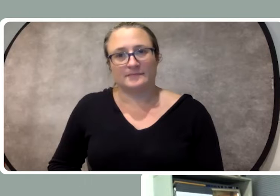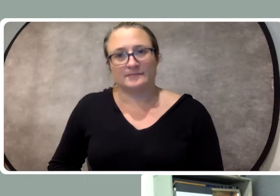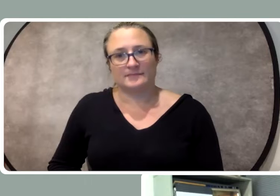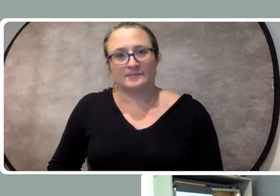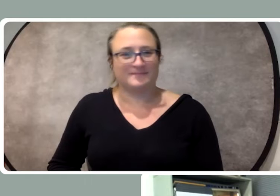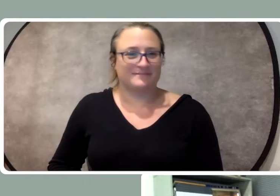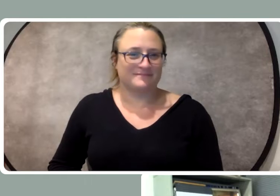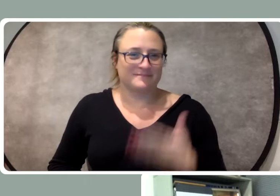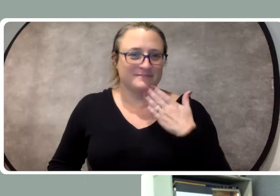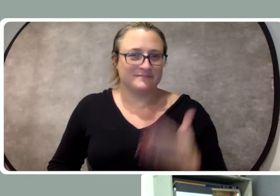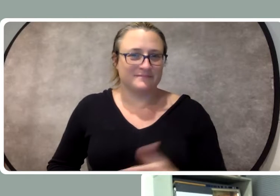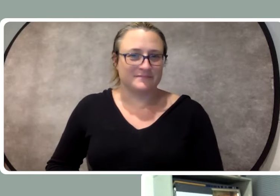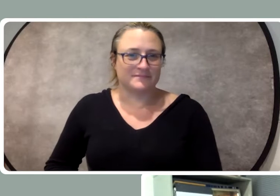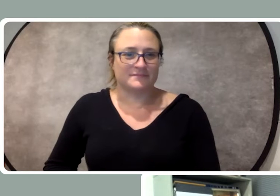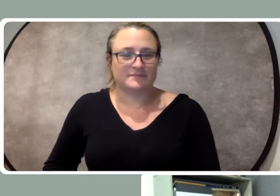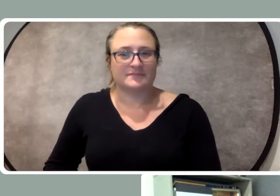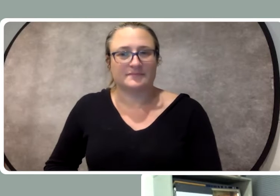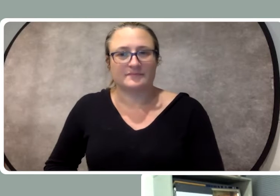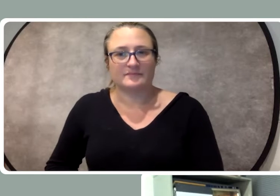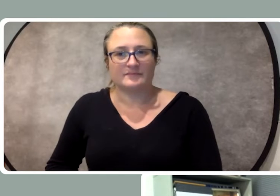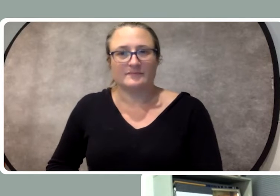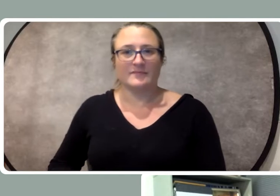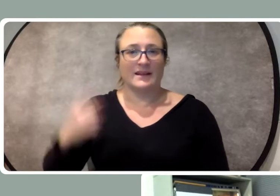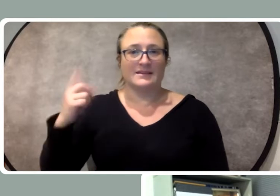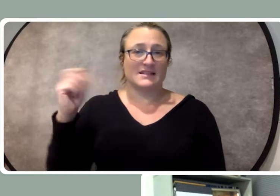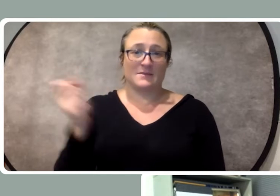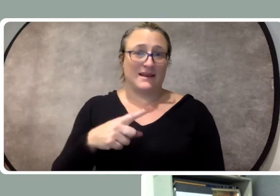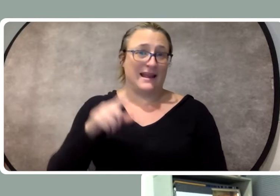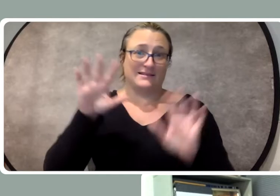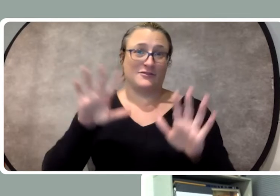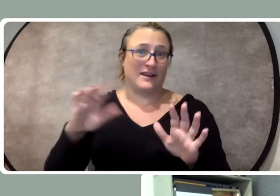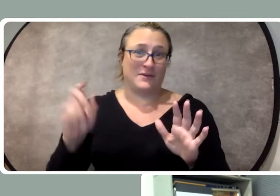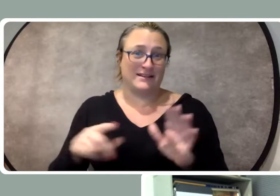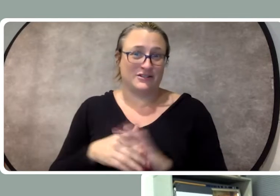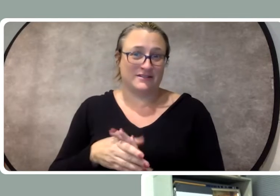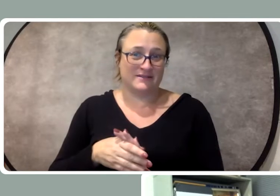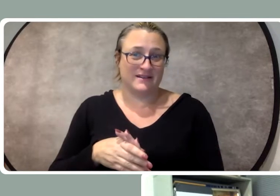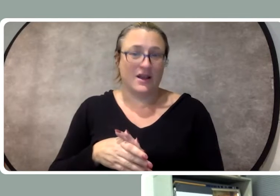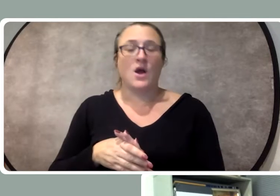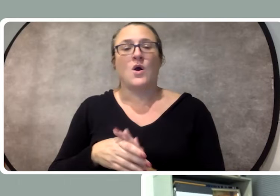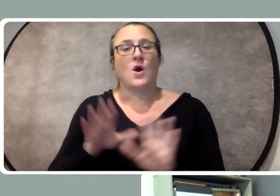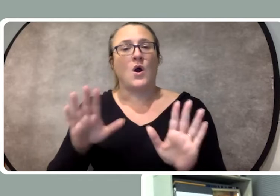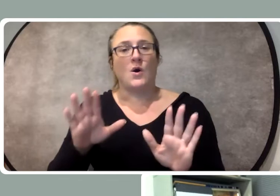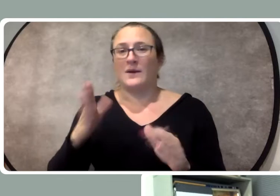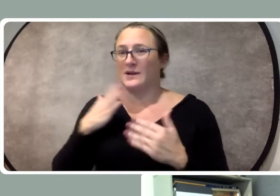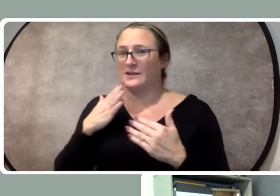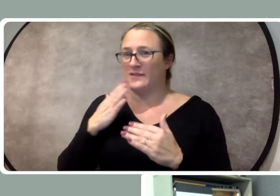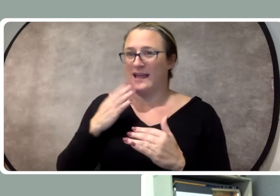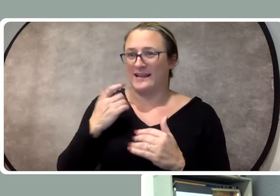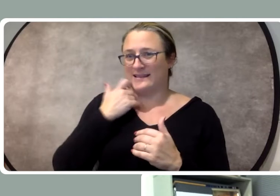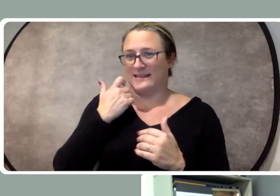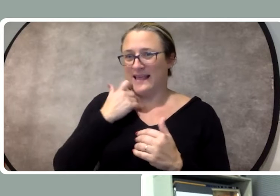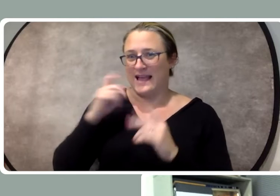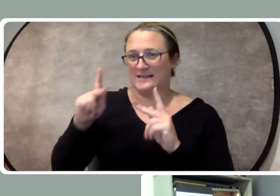Thank you. So someone asked a great question, and also I meant to thank the last person for participating